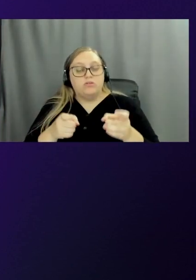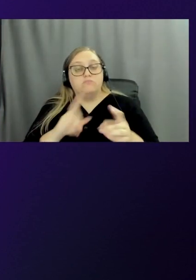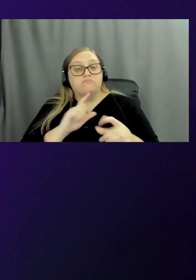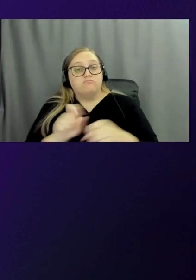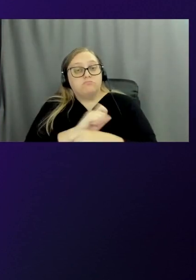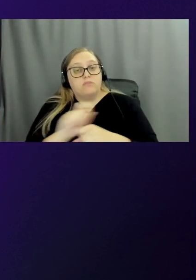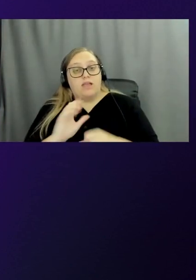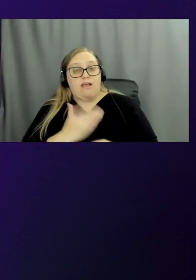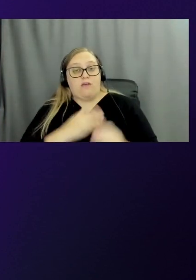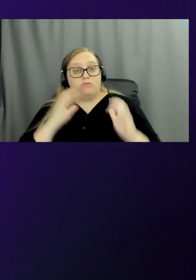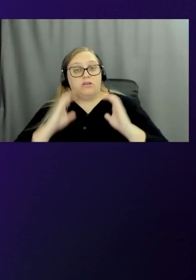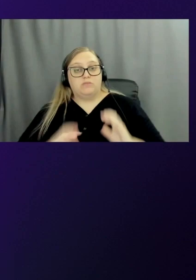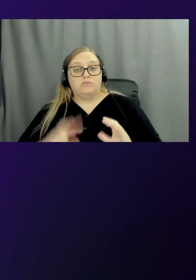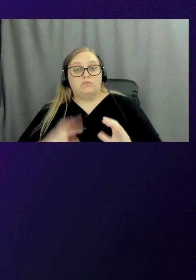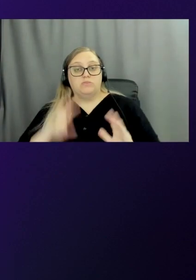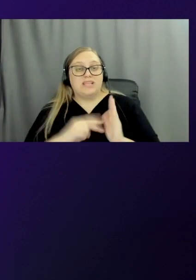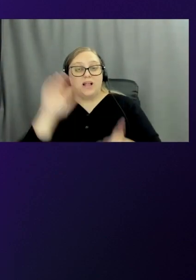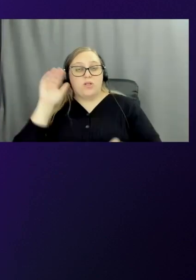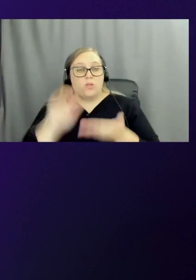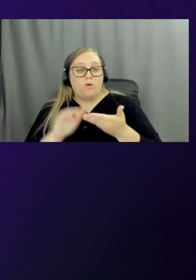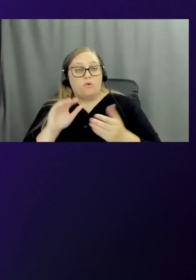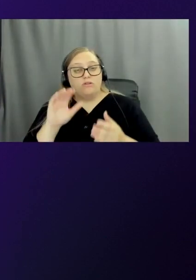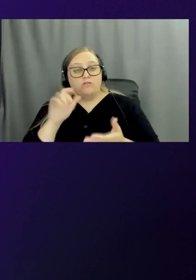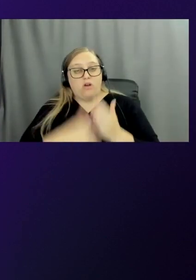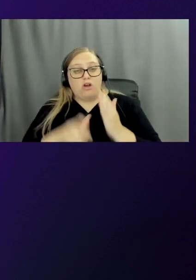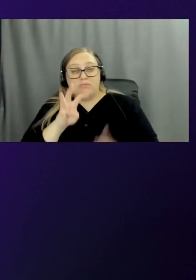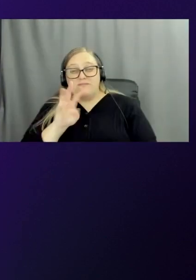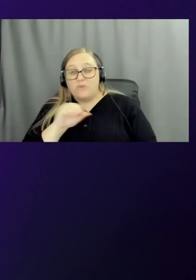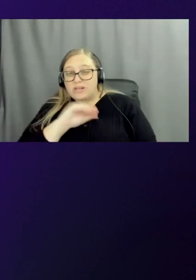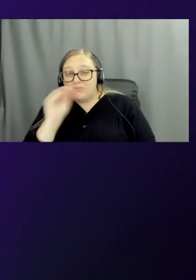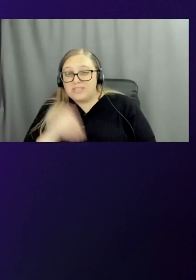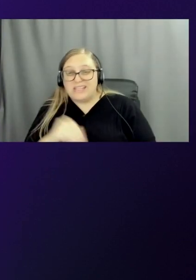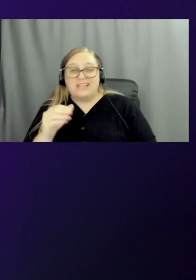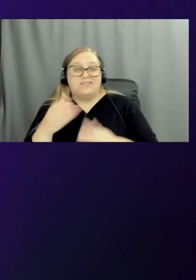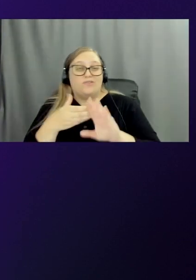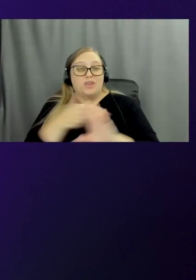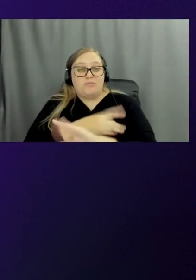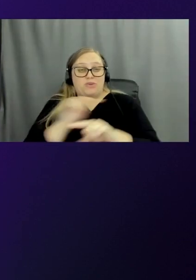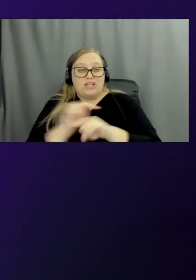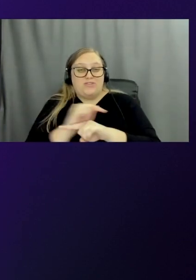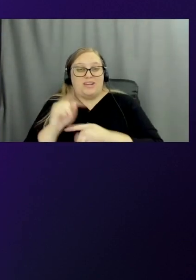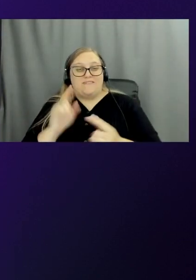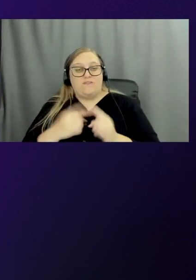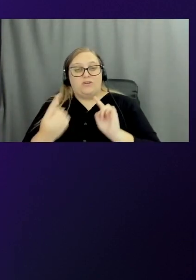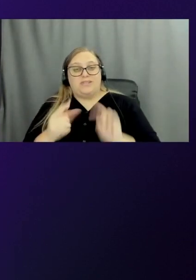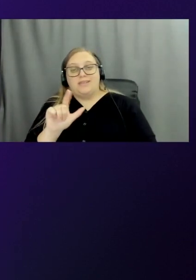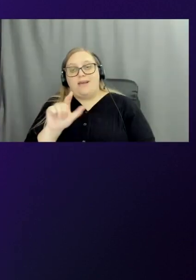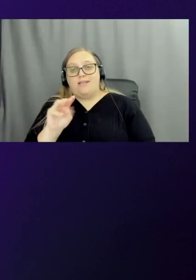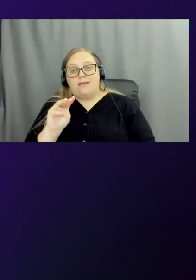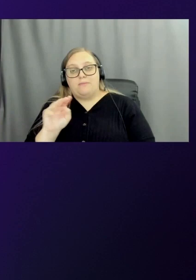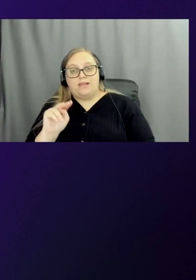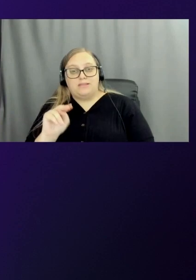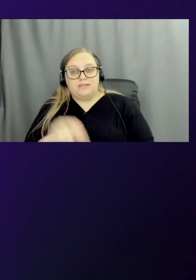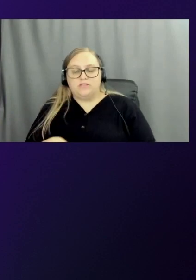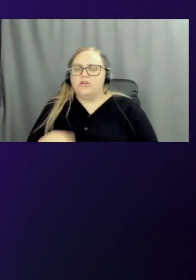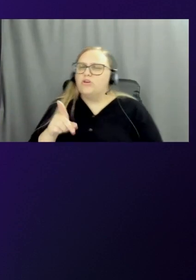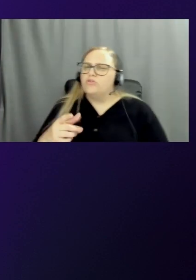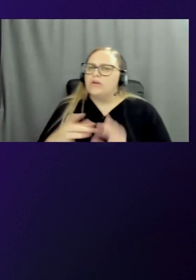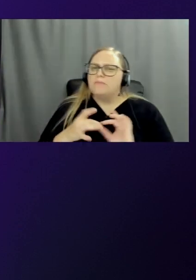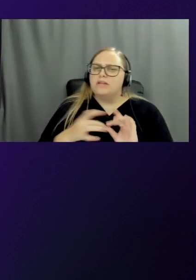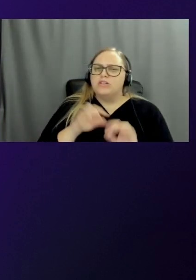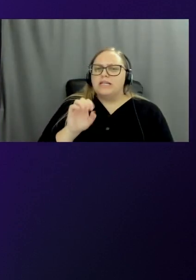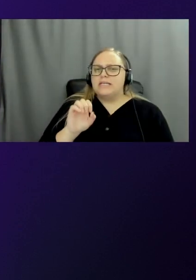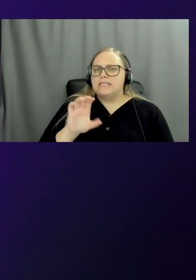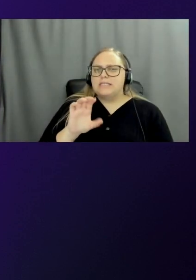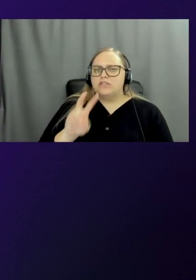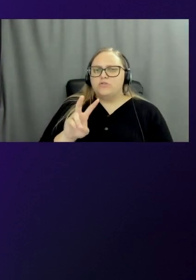40% lower cost to perform these pre-training of their LLMs. Right. So you mentioned these Trainium-based EC2 ultra